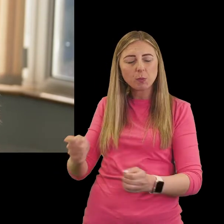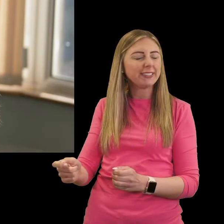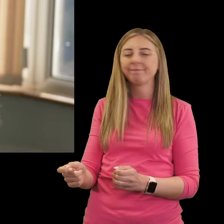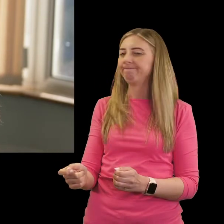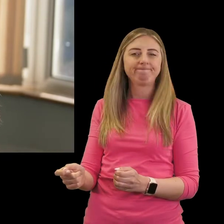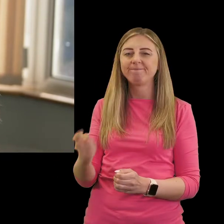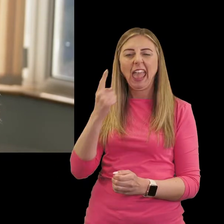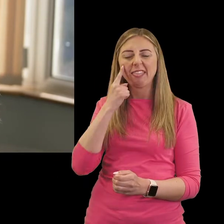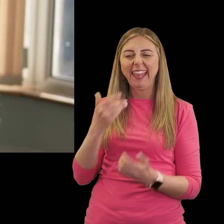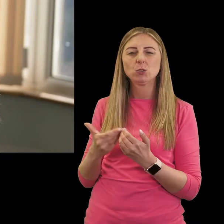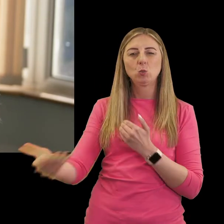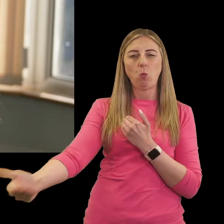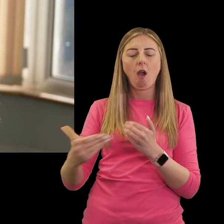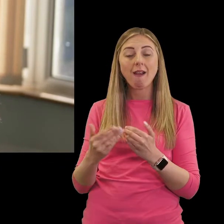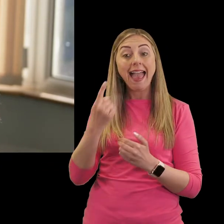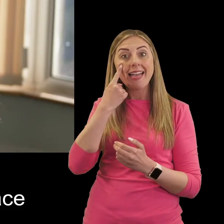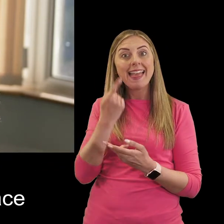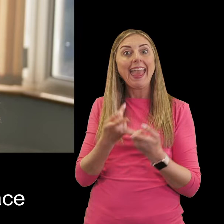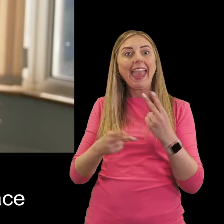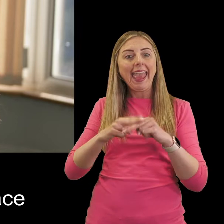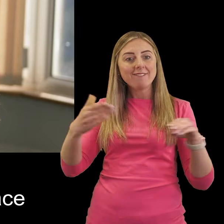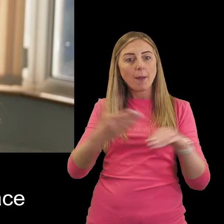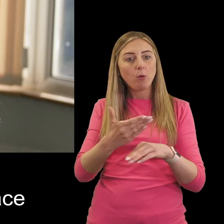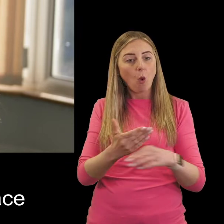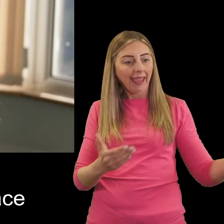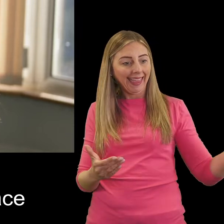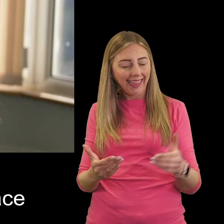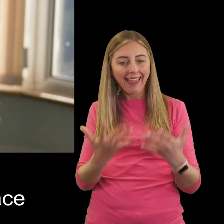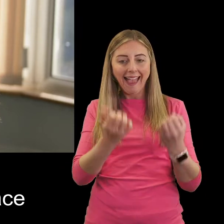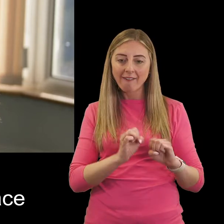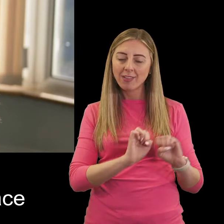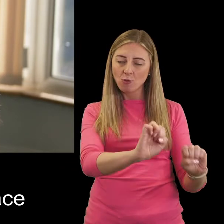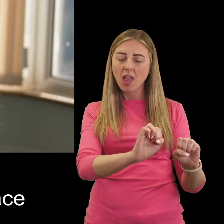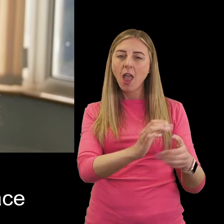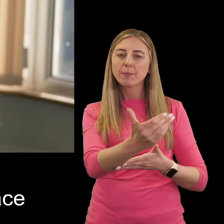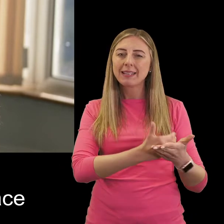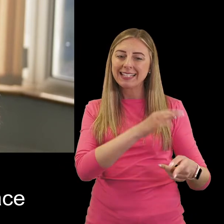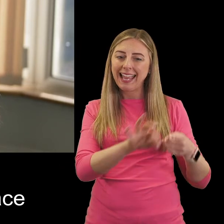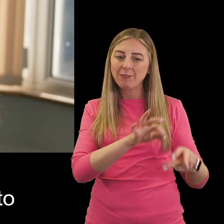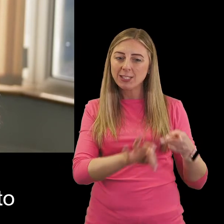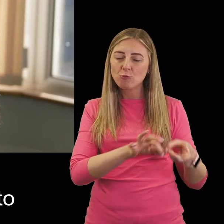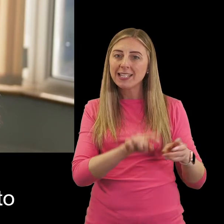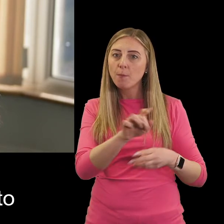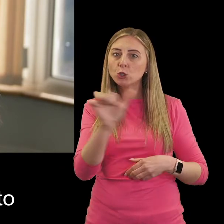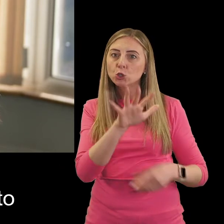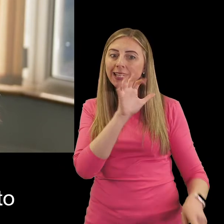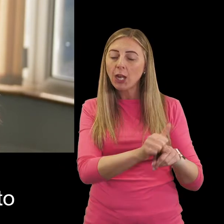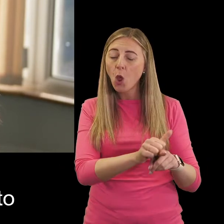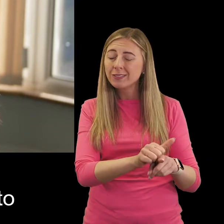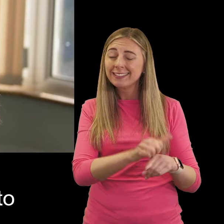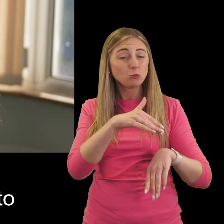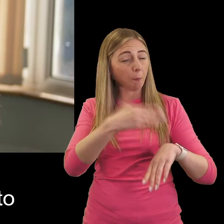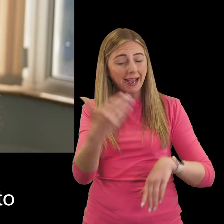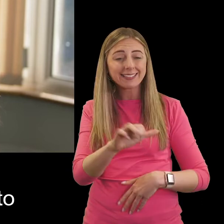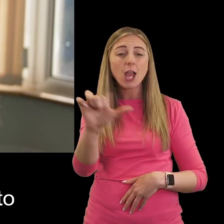joins with a protected characteristic, even if it's something that's waiting diagnosis, we should have people in place from like day one